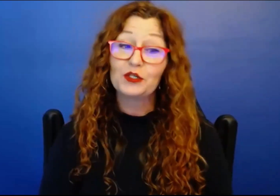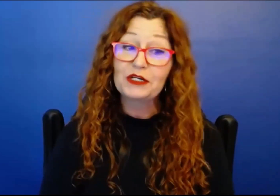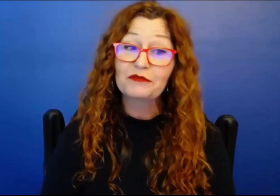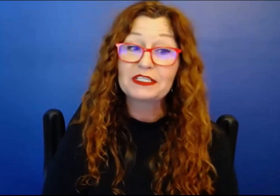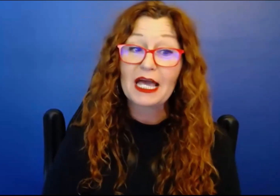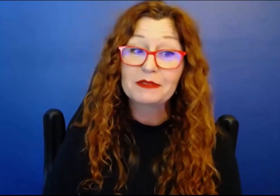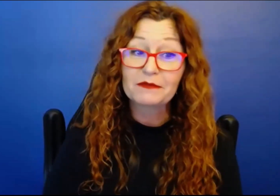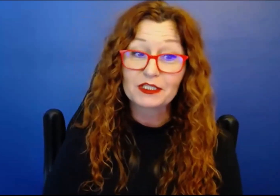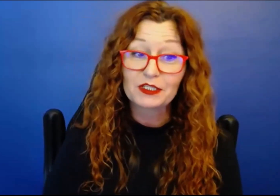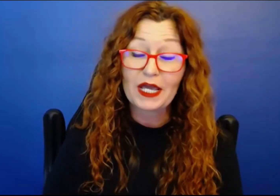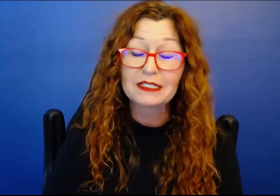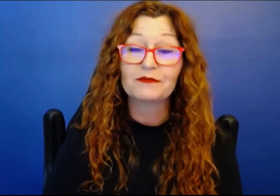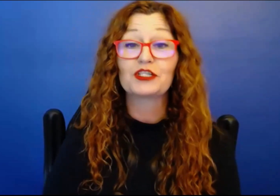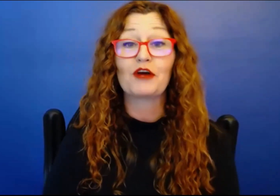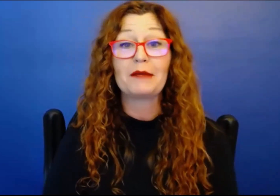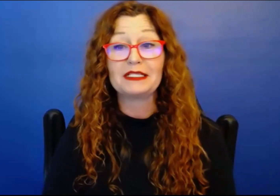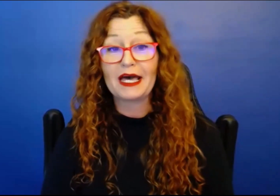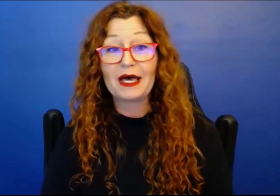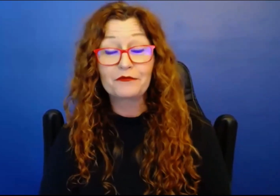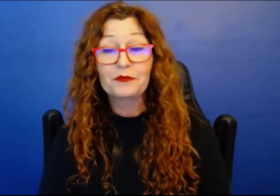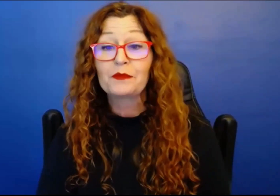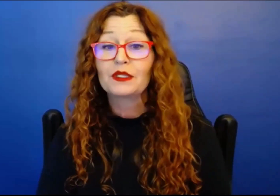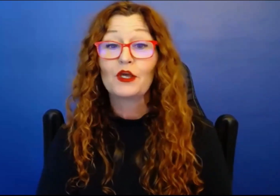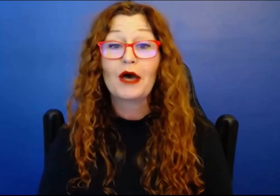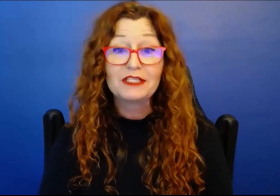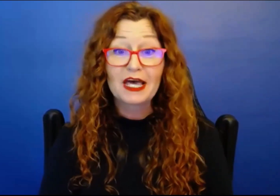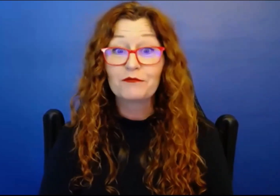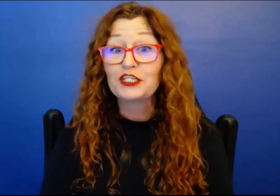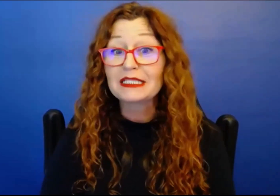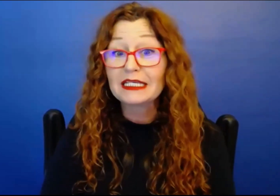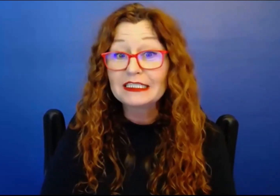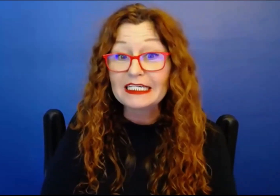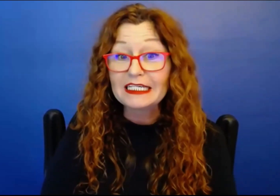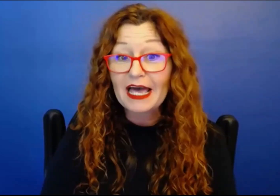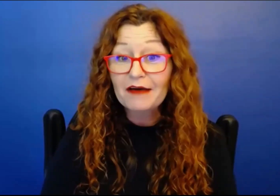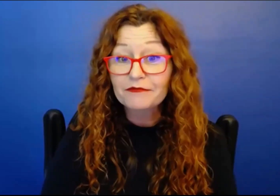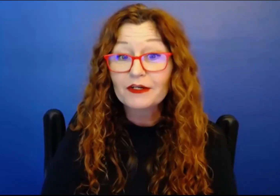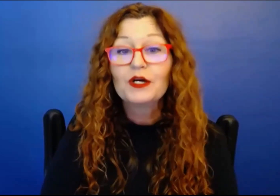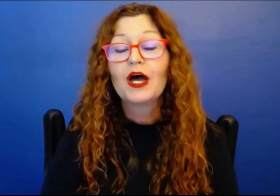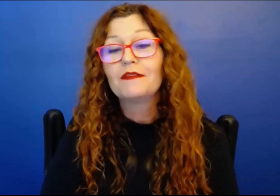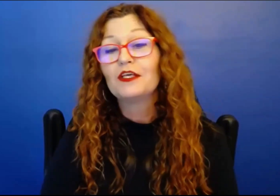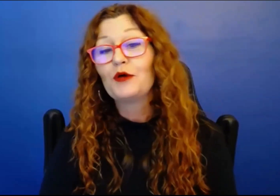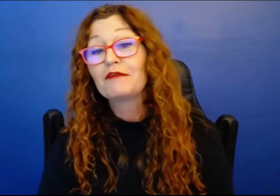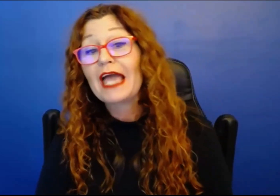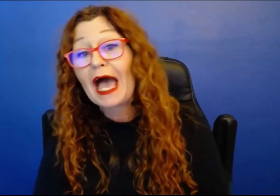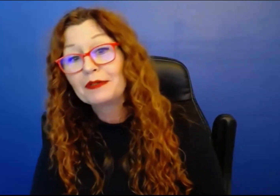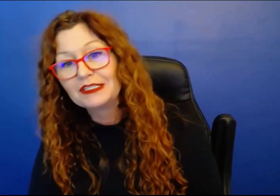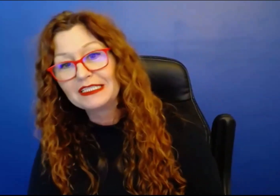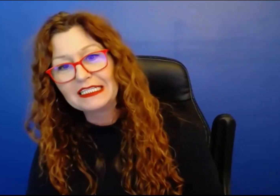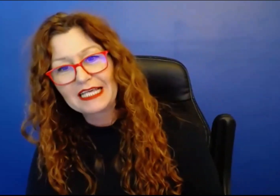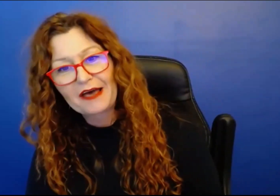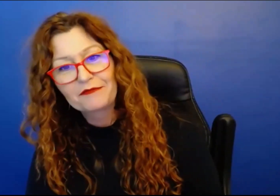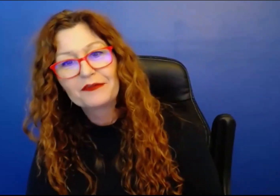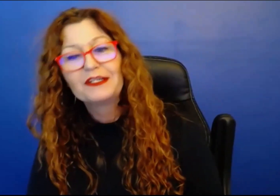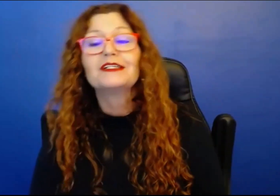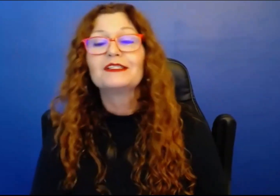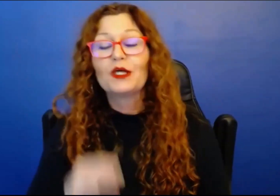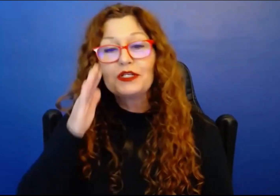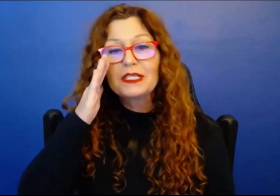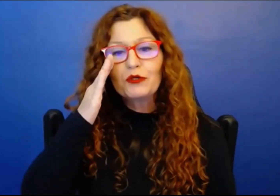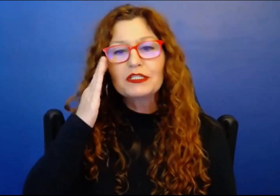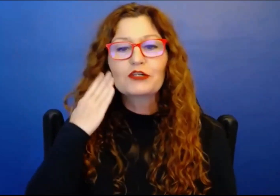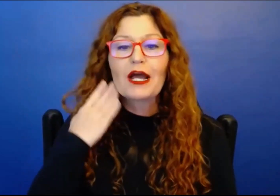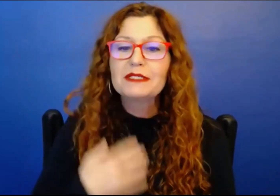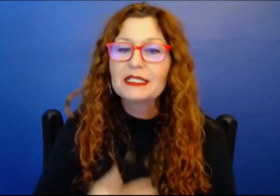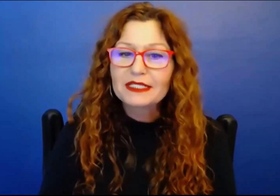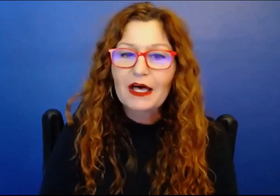And there's two different types of ways of describing deaf. You have deaf, which is little d deaf, and then you have capital D deaf. So